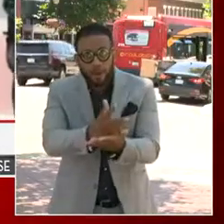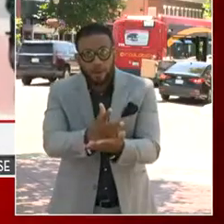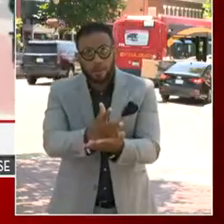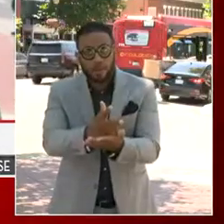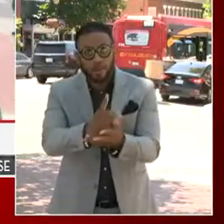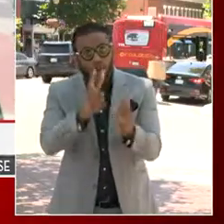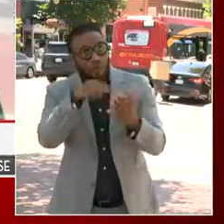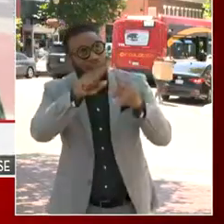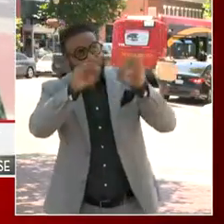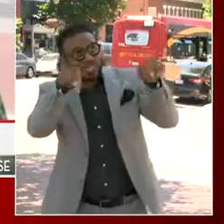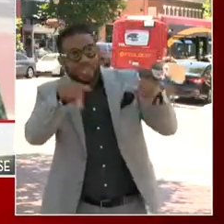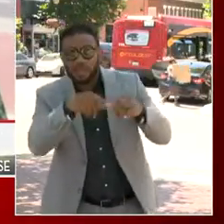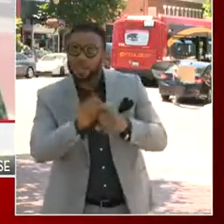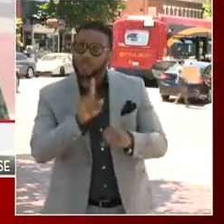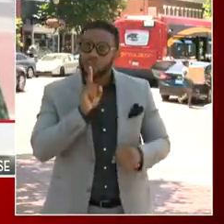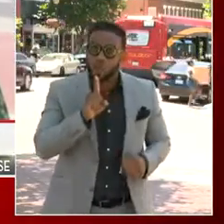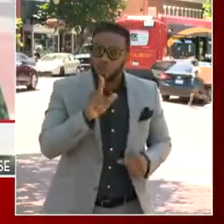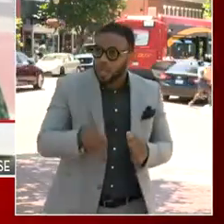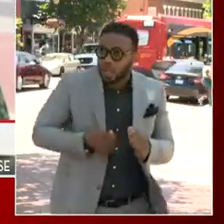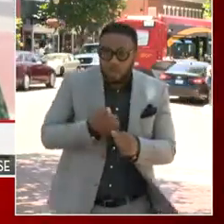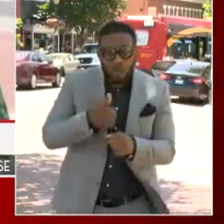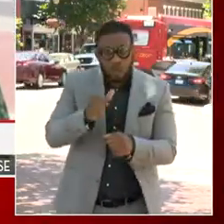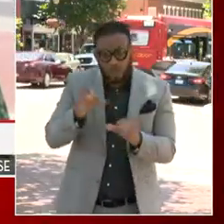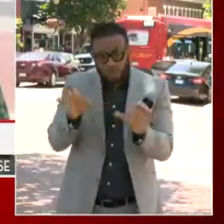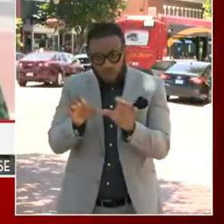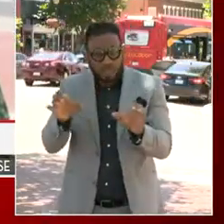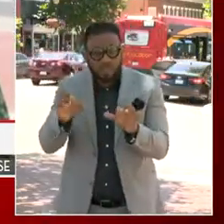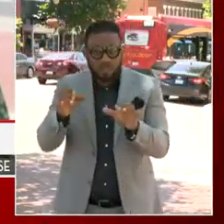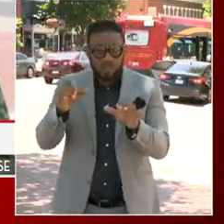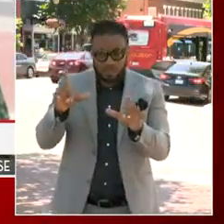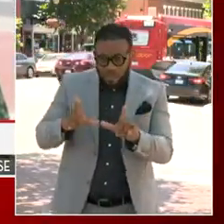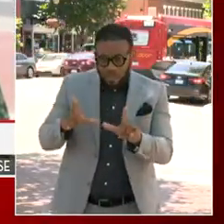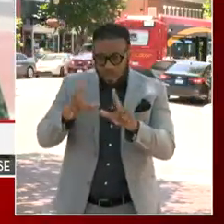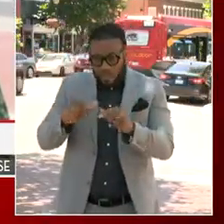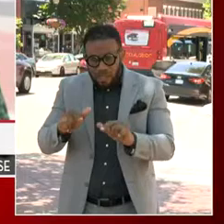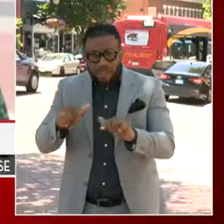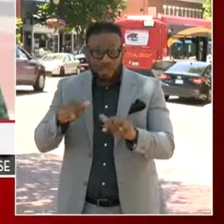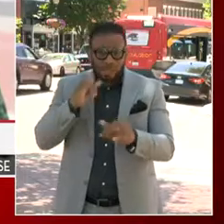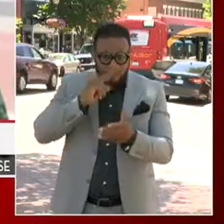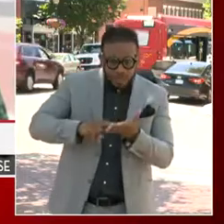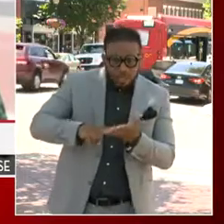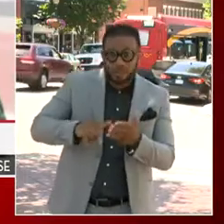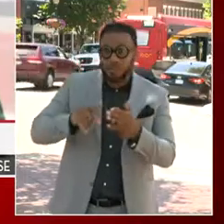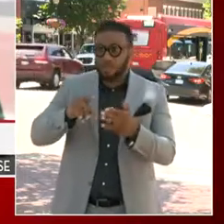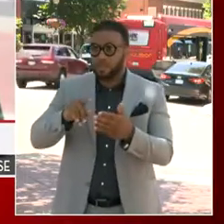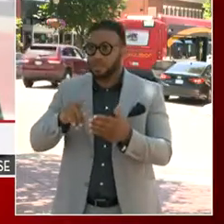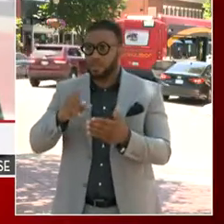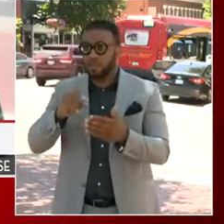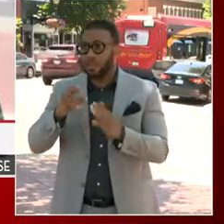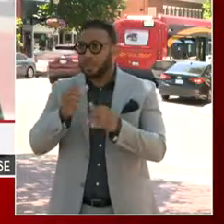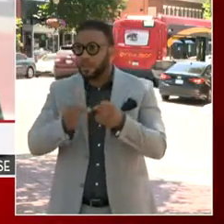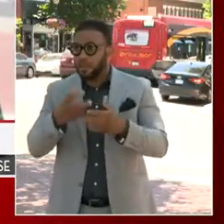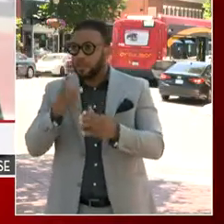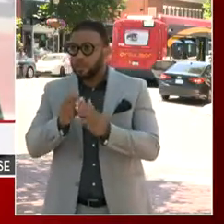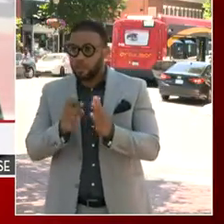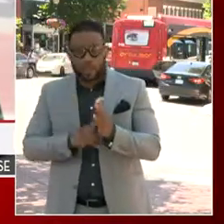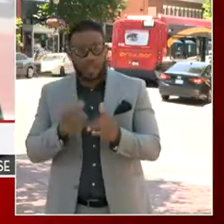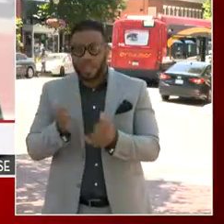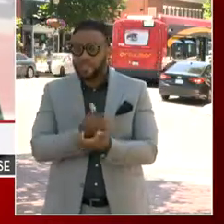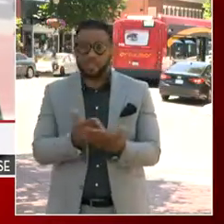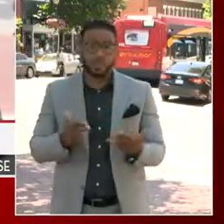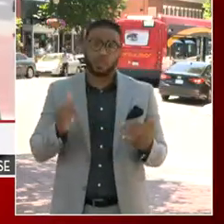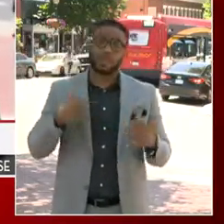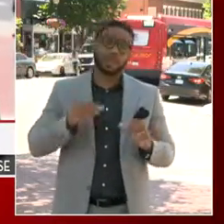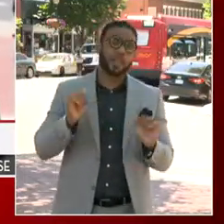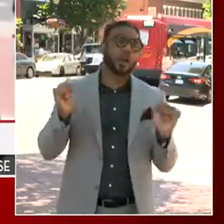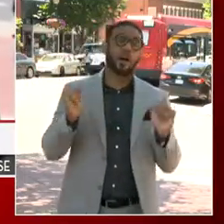parking, to make sure you're updating your credentials and your inspection and your vehicle registrations, so